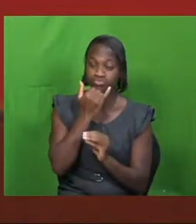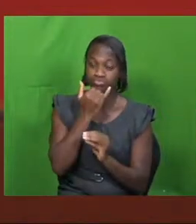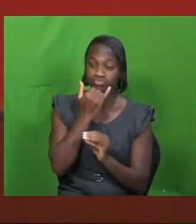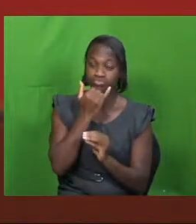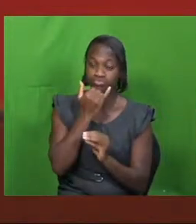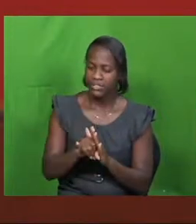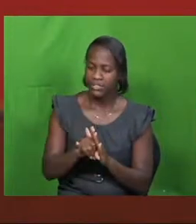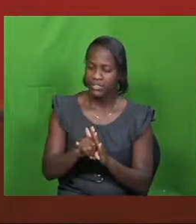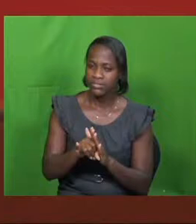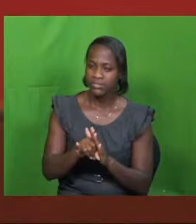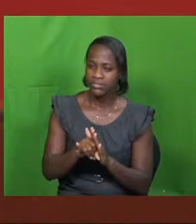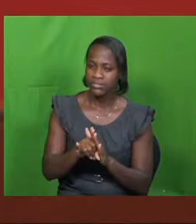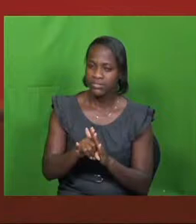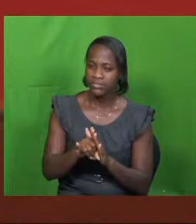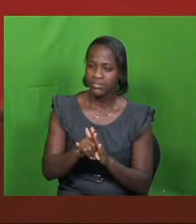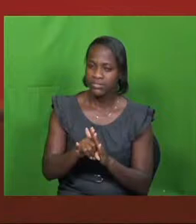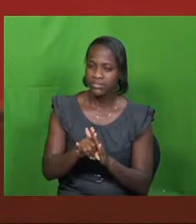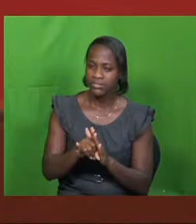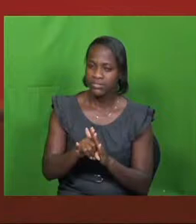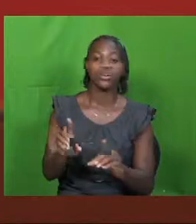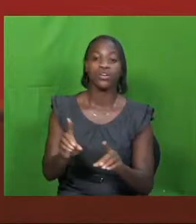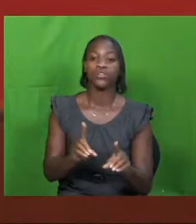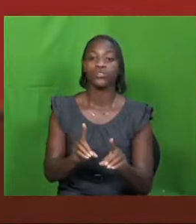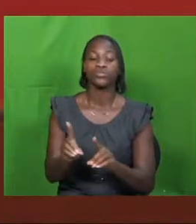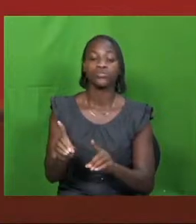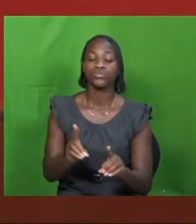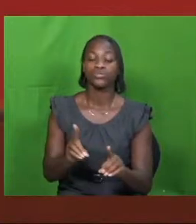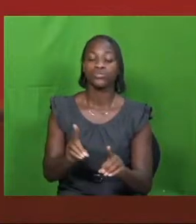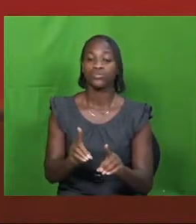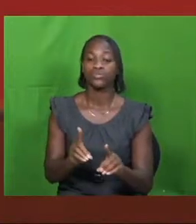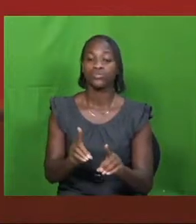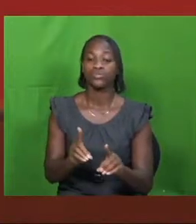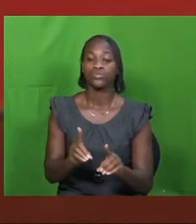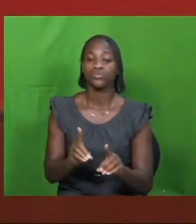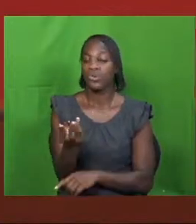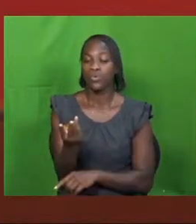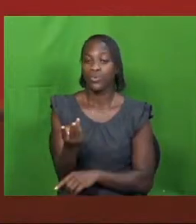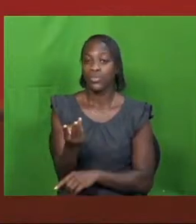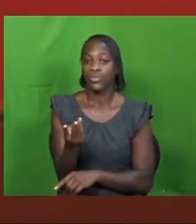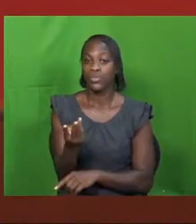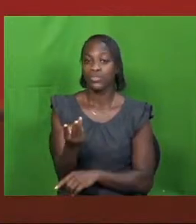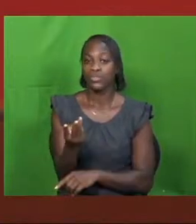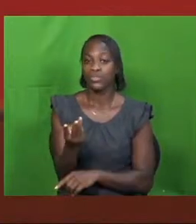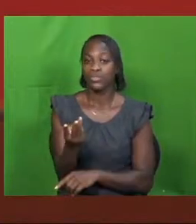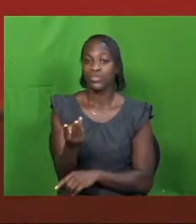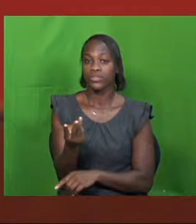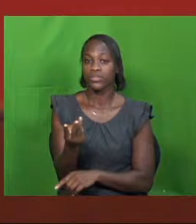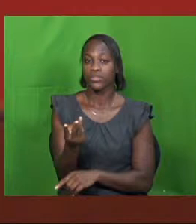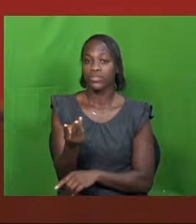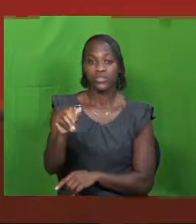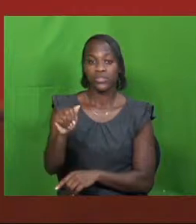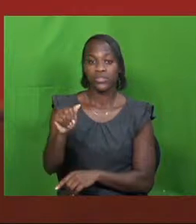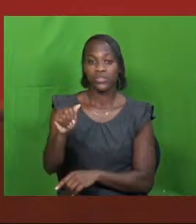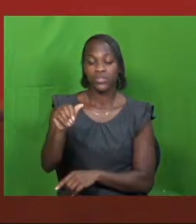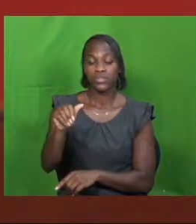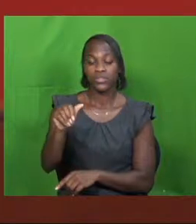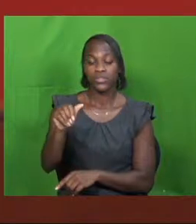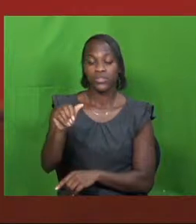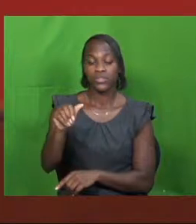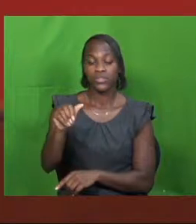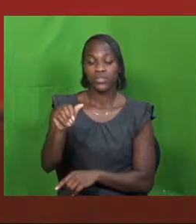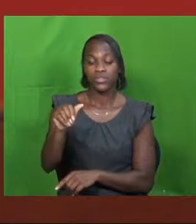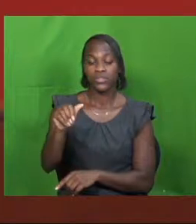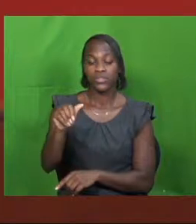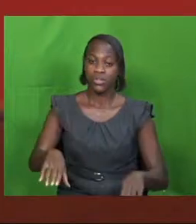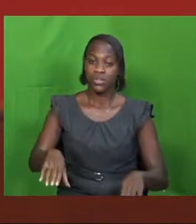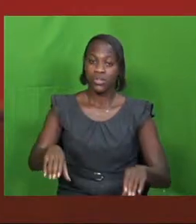votes and proceedings of the second sitting held on Wednesday, 25th May 2022, are